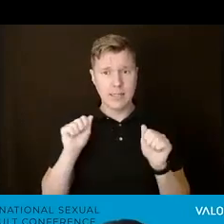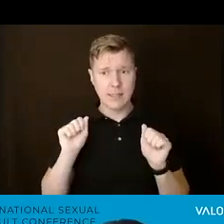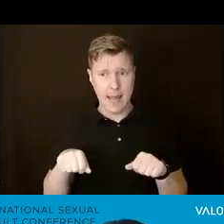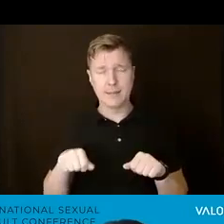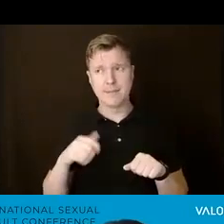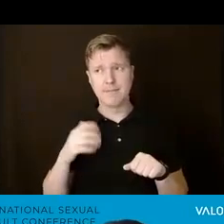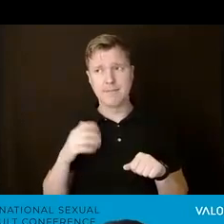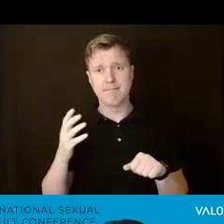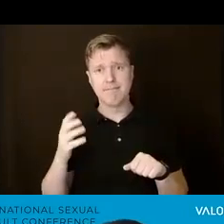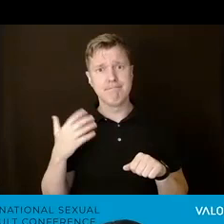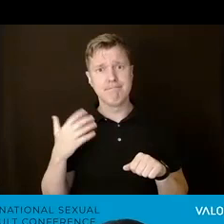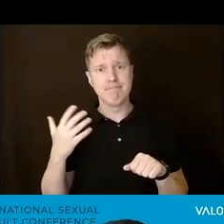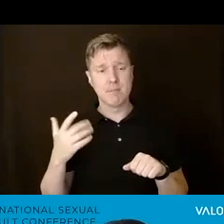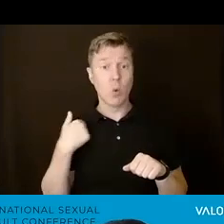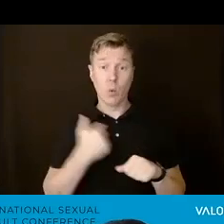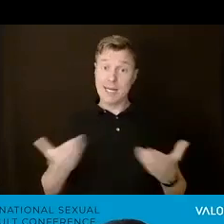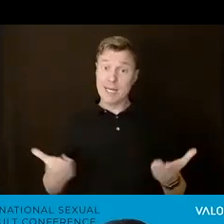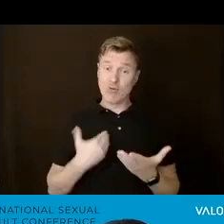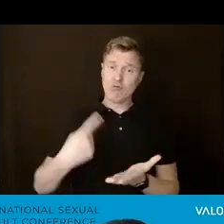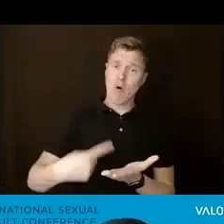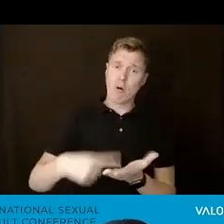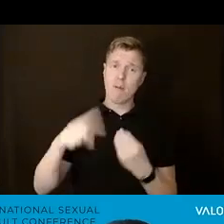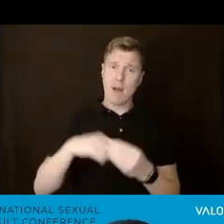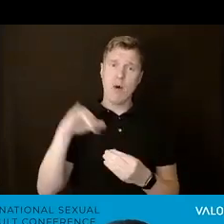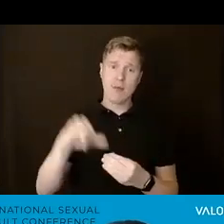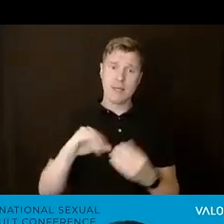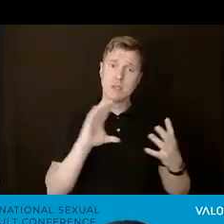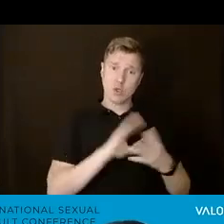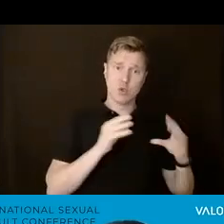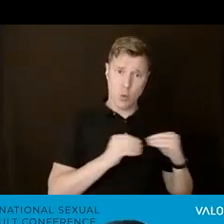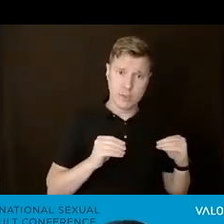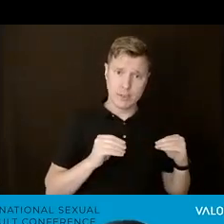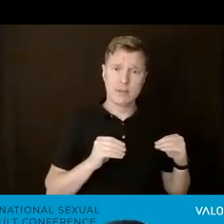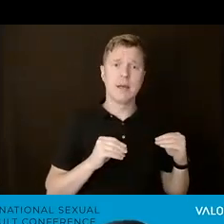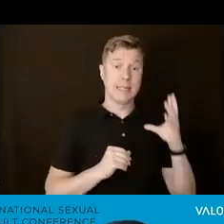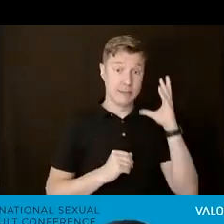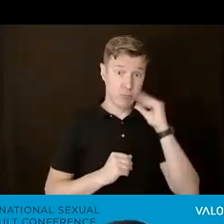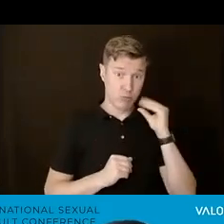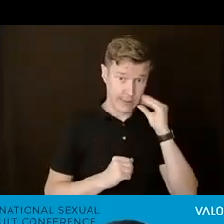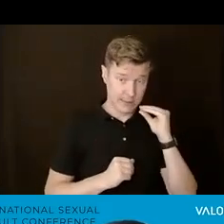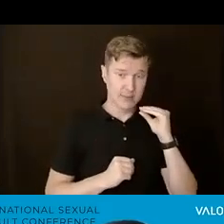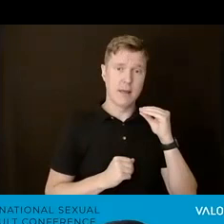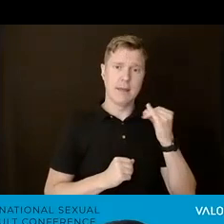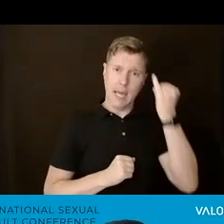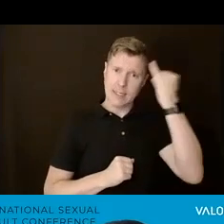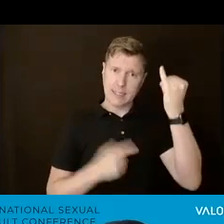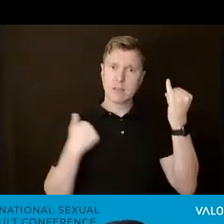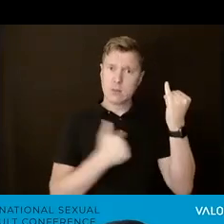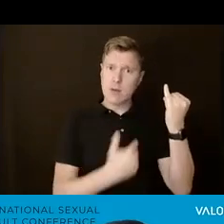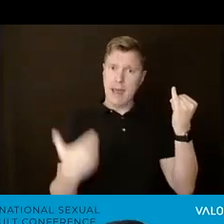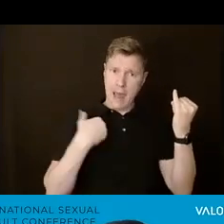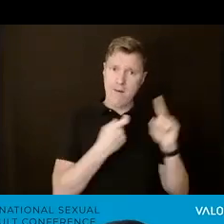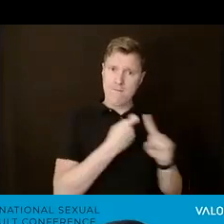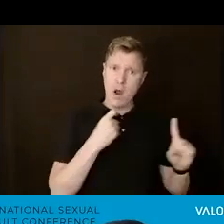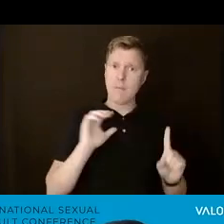get out of, we're here today to talk about the story and, the experiences and the ideas that we have coming